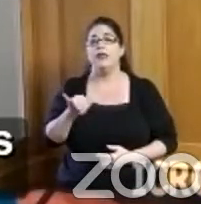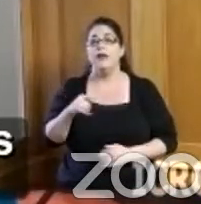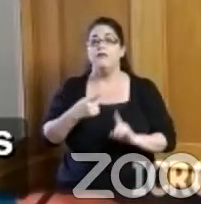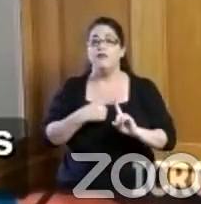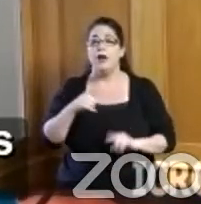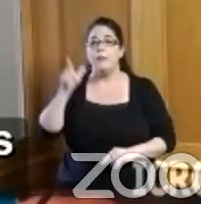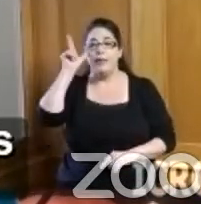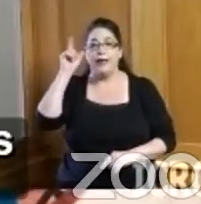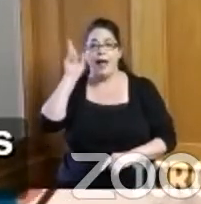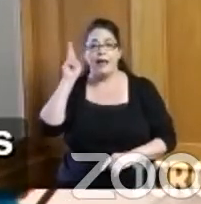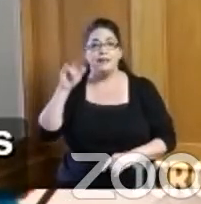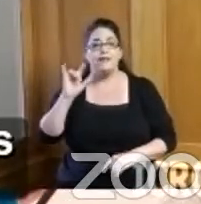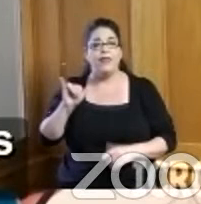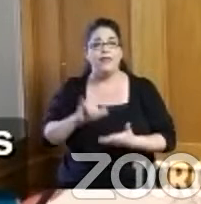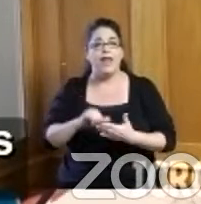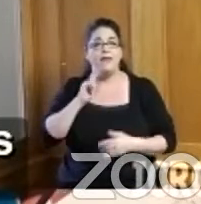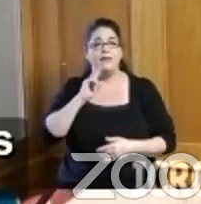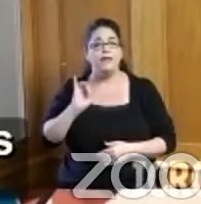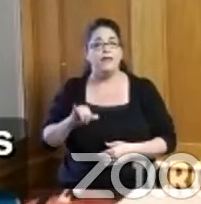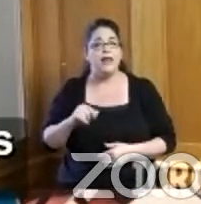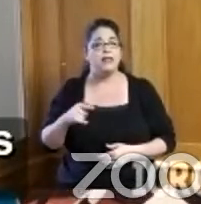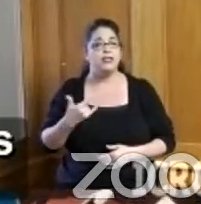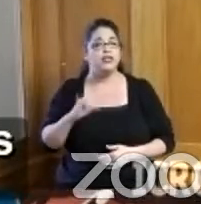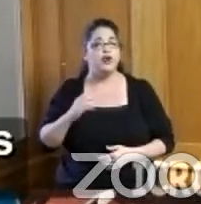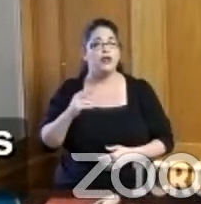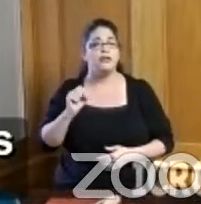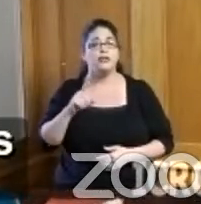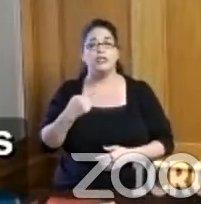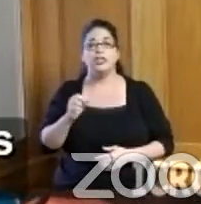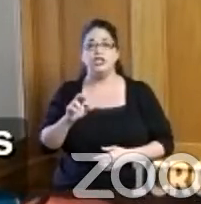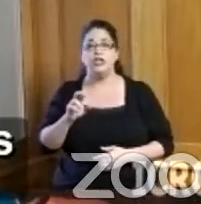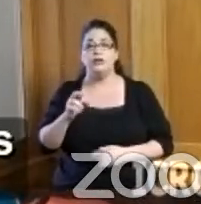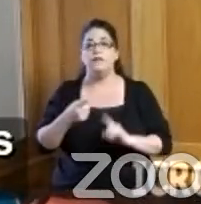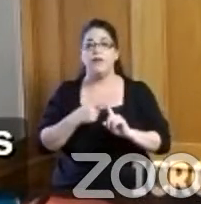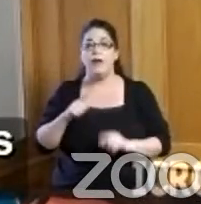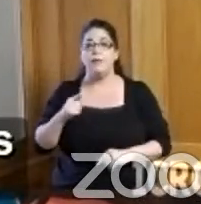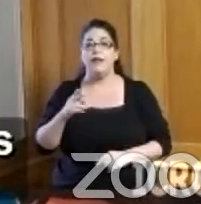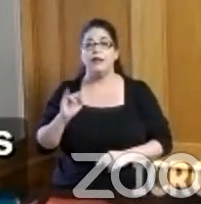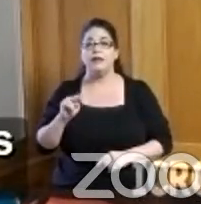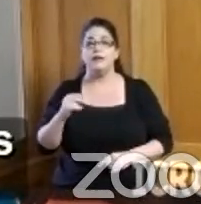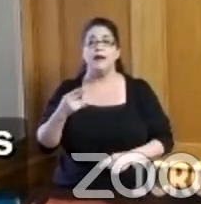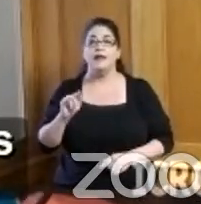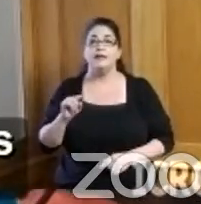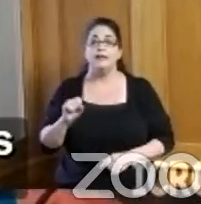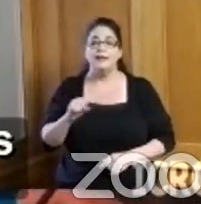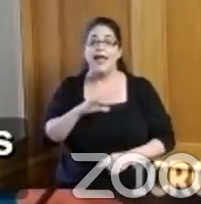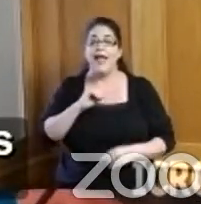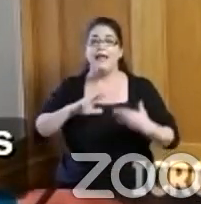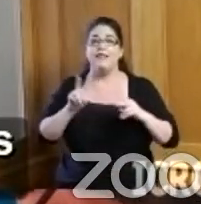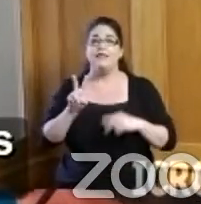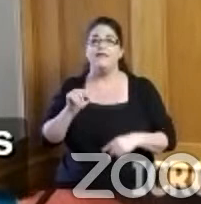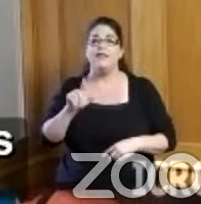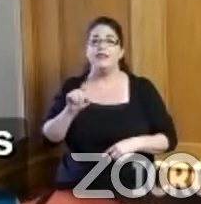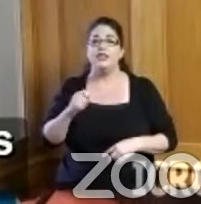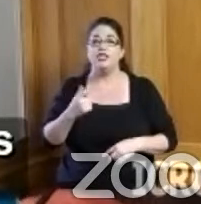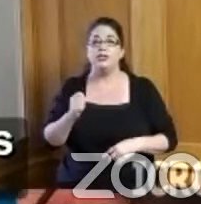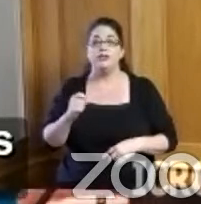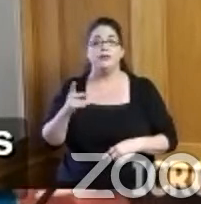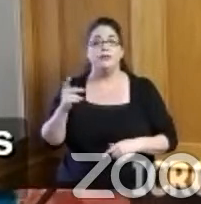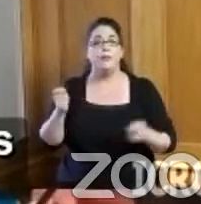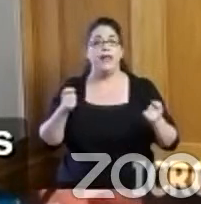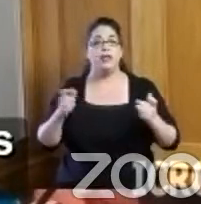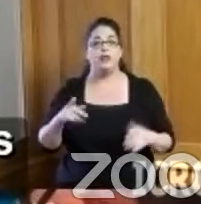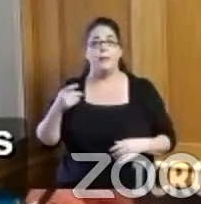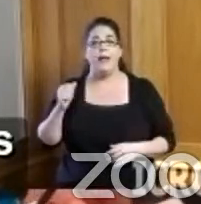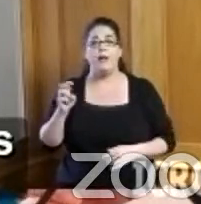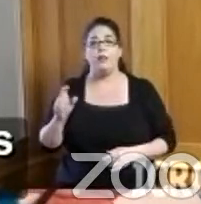Lincoln Heights, Councilwoman Linda Childs Jeter from Lincoln Heights, and also the village manager of Lincoln Heights, Joyce Powdrell, who's